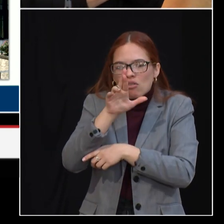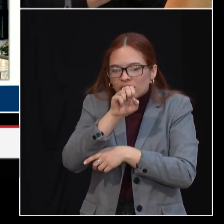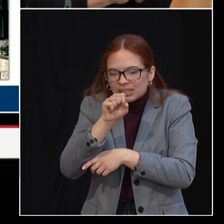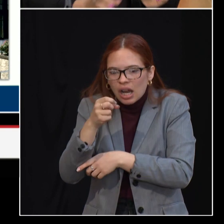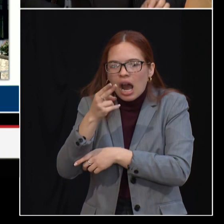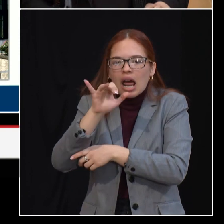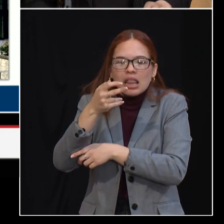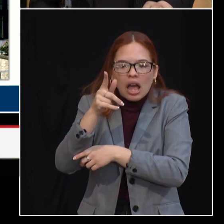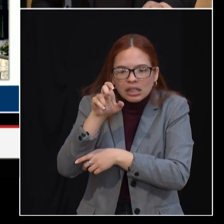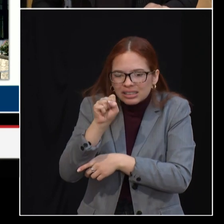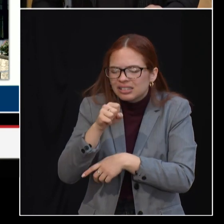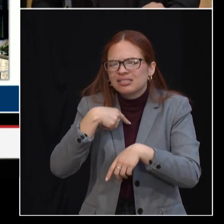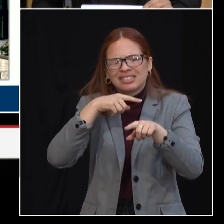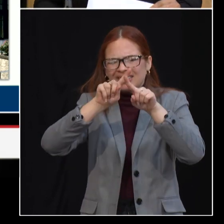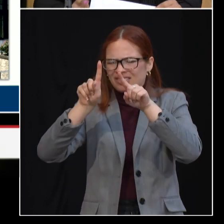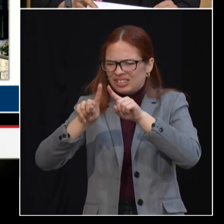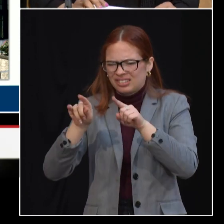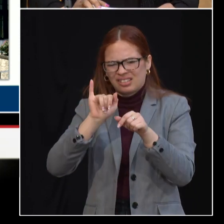organizations.